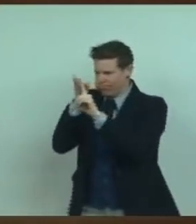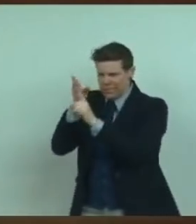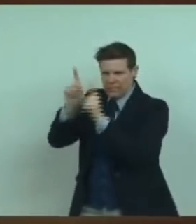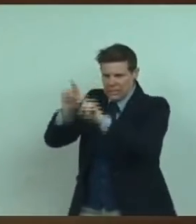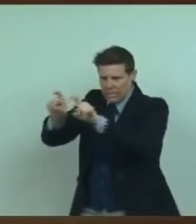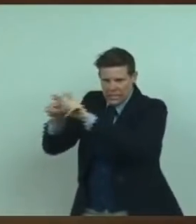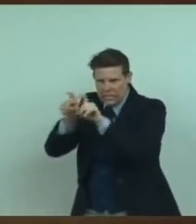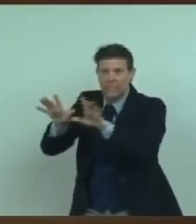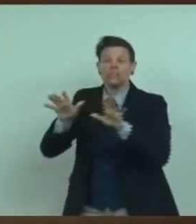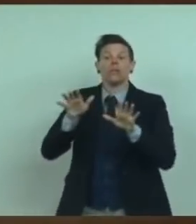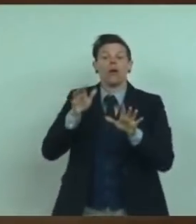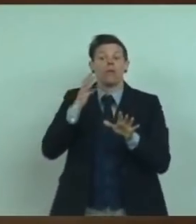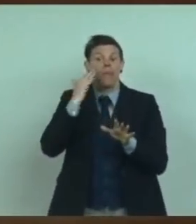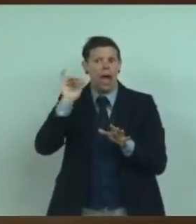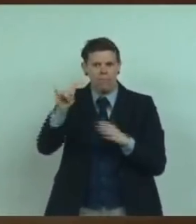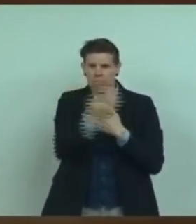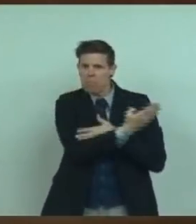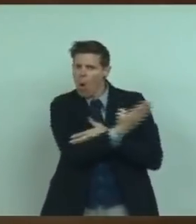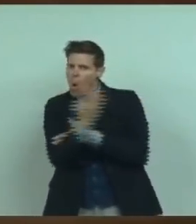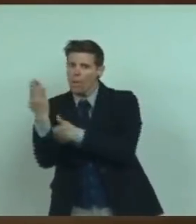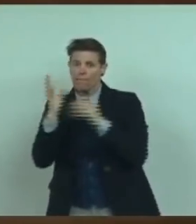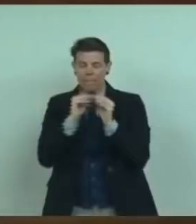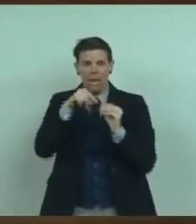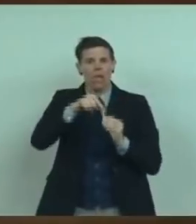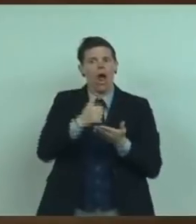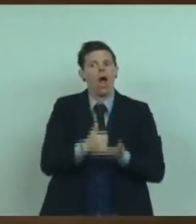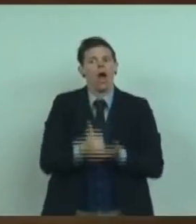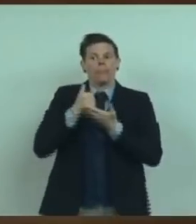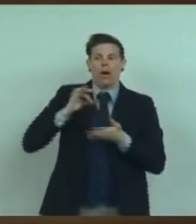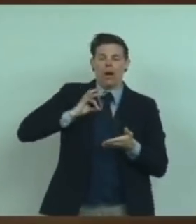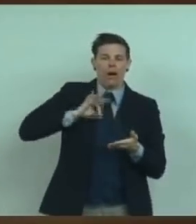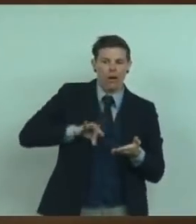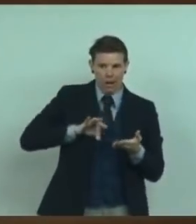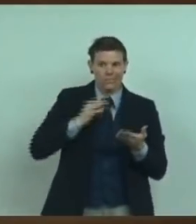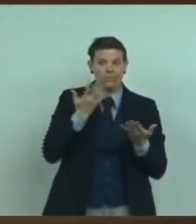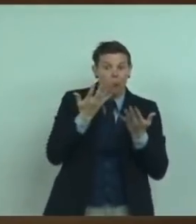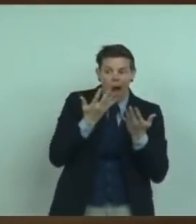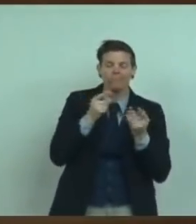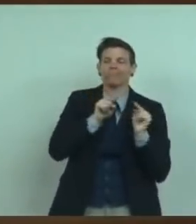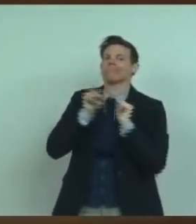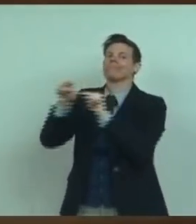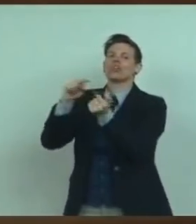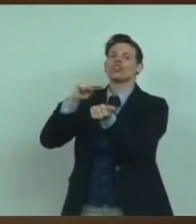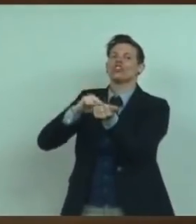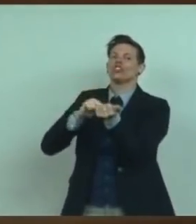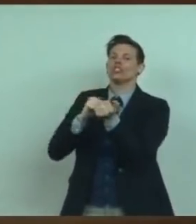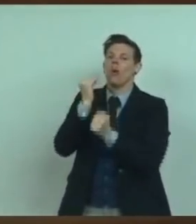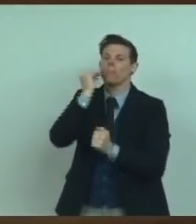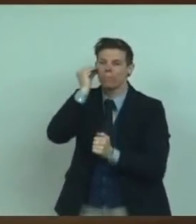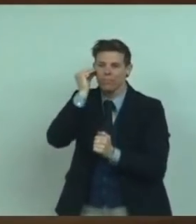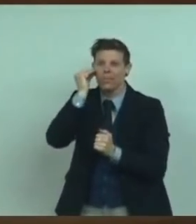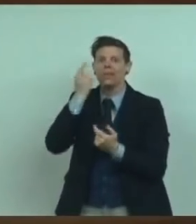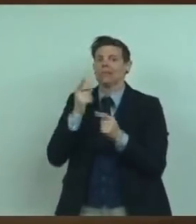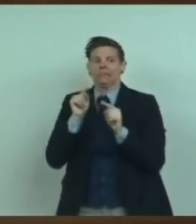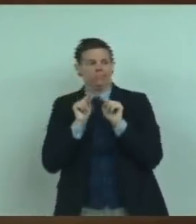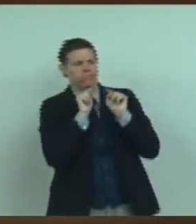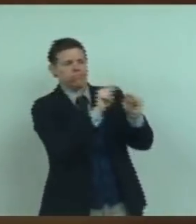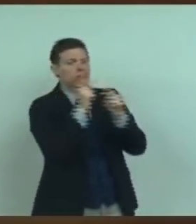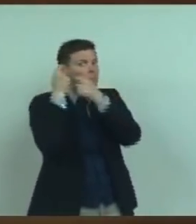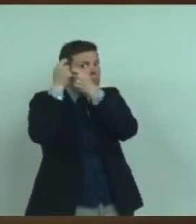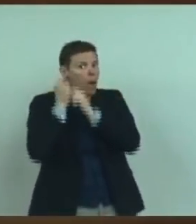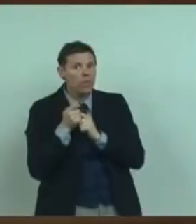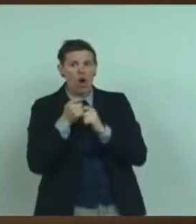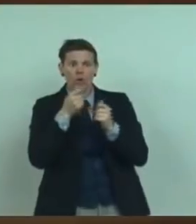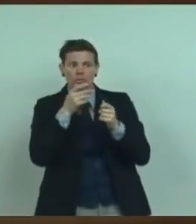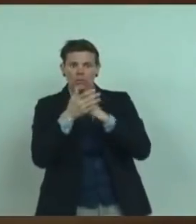morning work with epidemiology. Because we expanded our criteria for testing, we have seen a